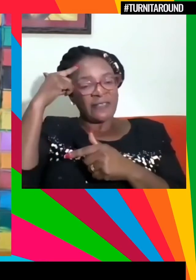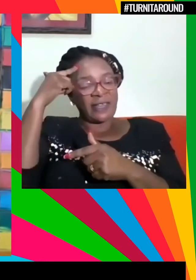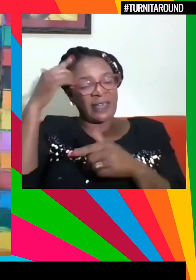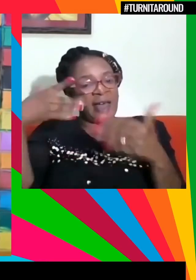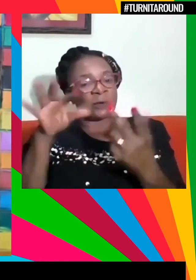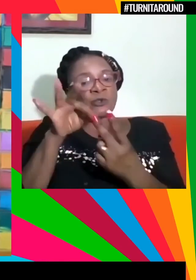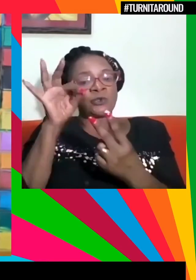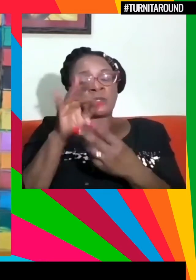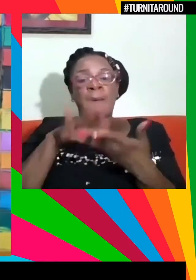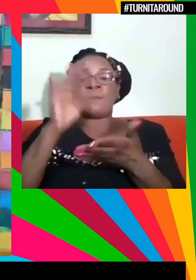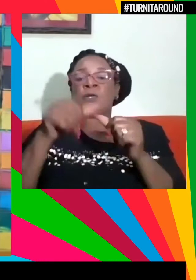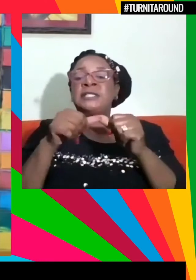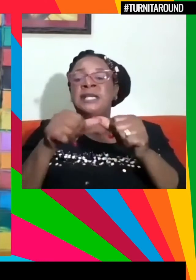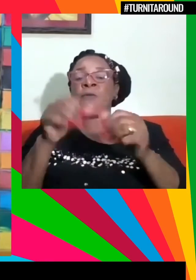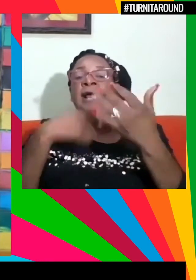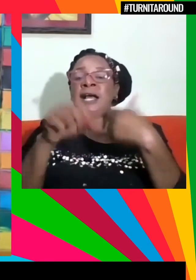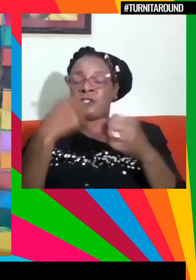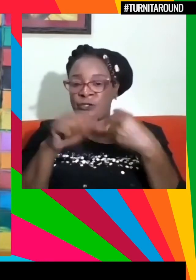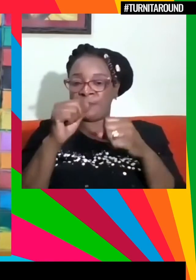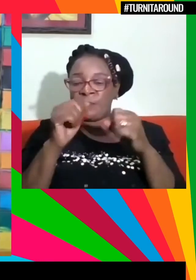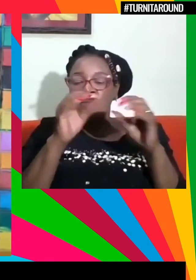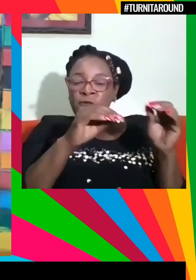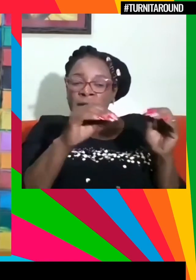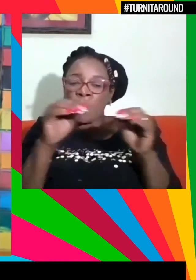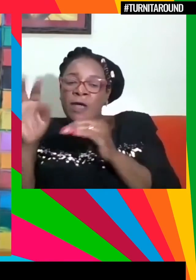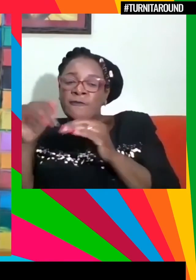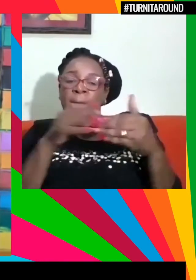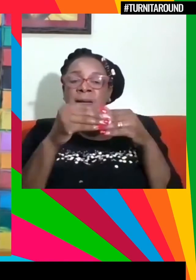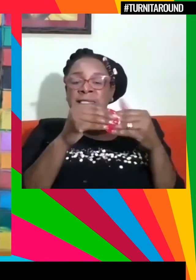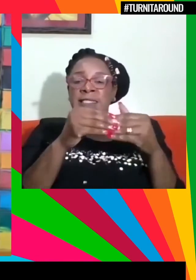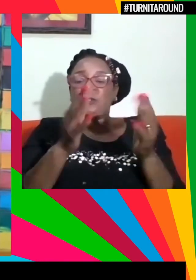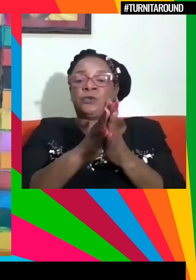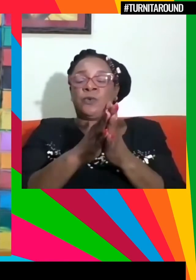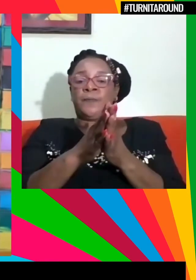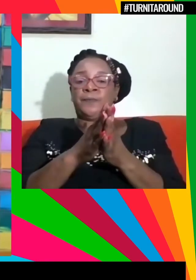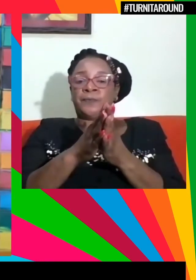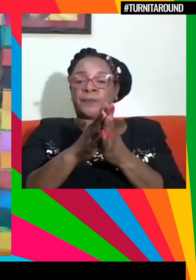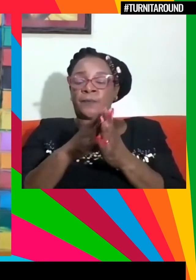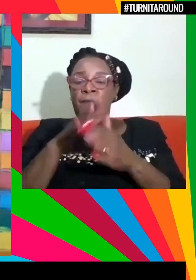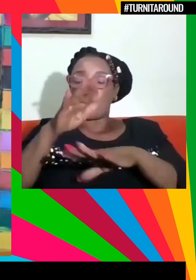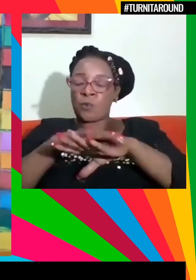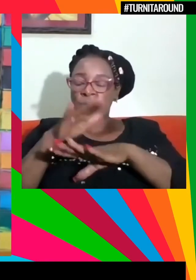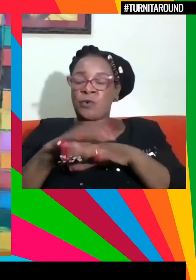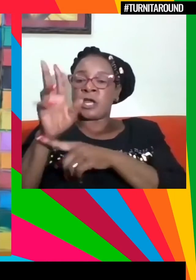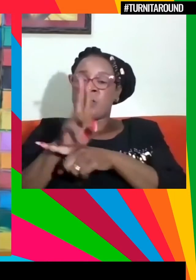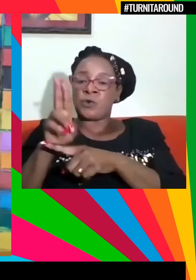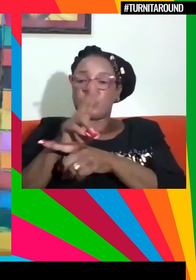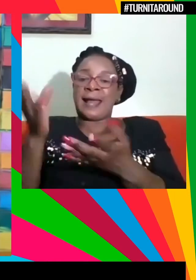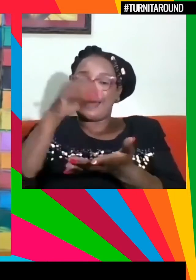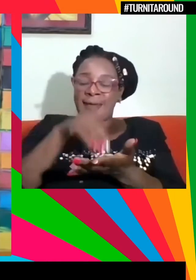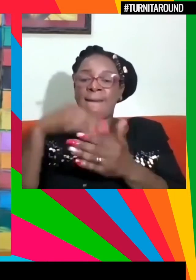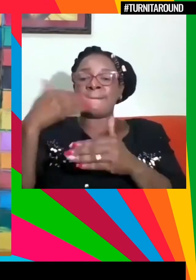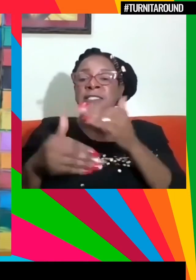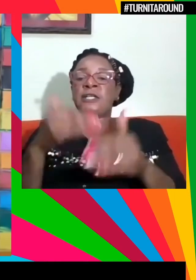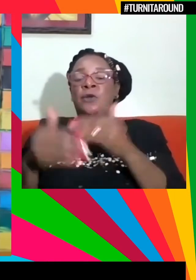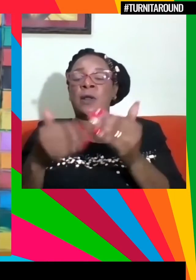more sustainable options, moving away from plastic to newer materials like recyclable molded pulp. And our packaging is a